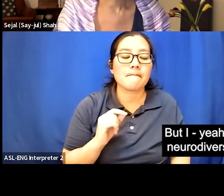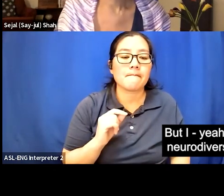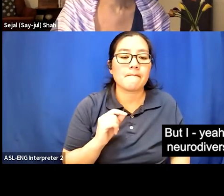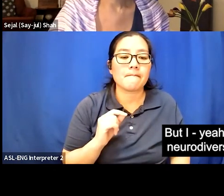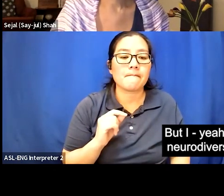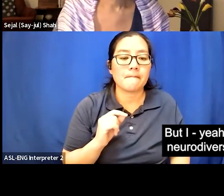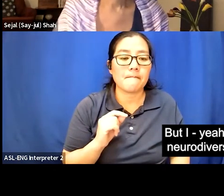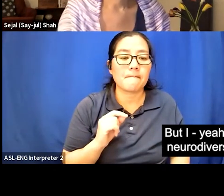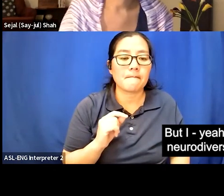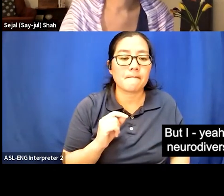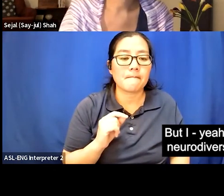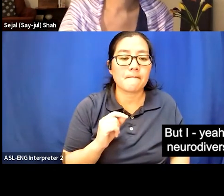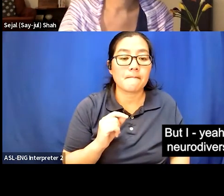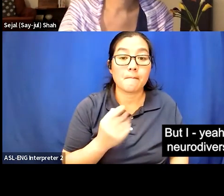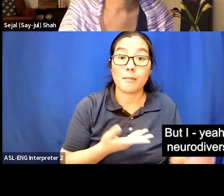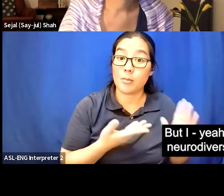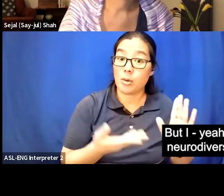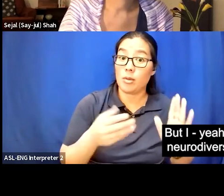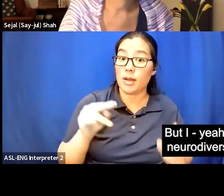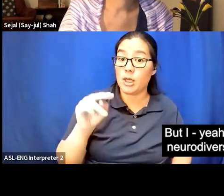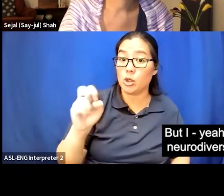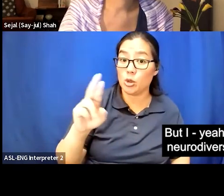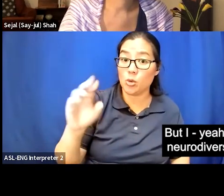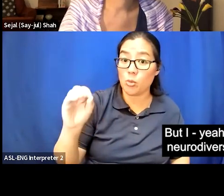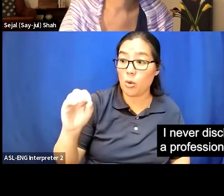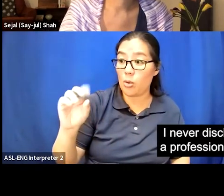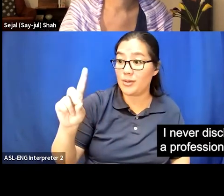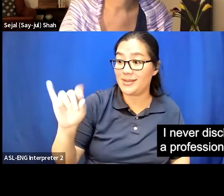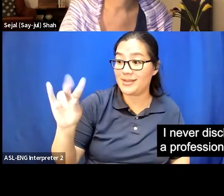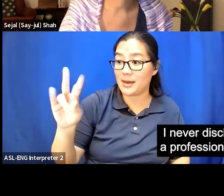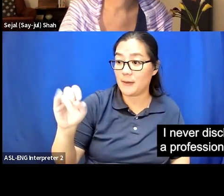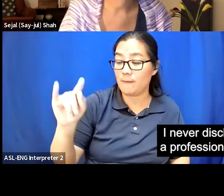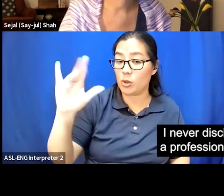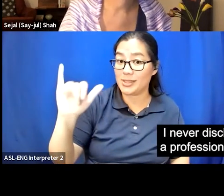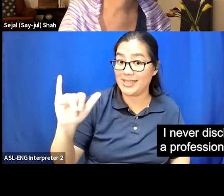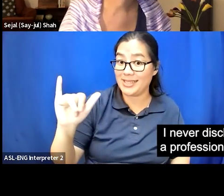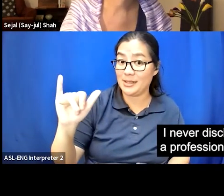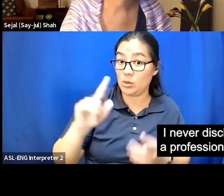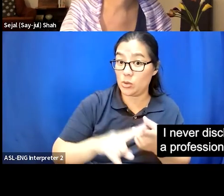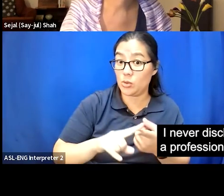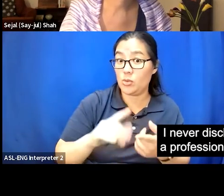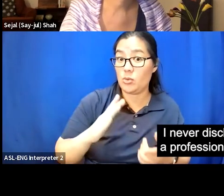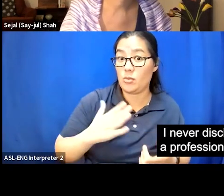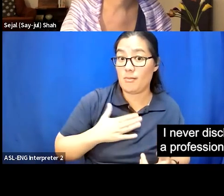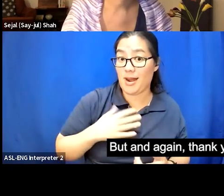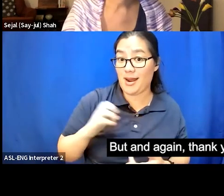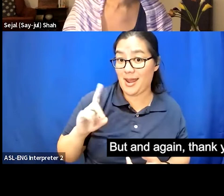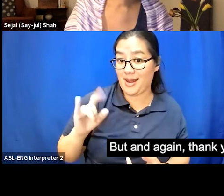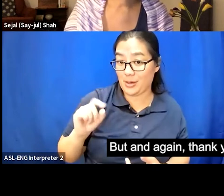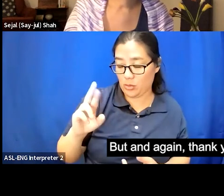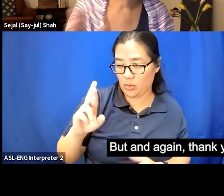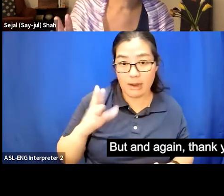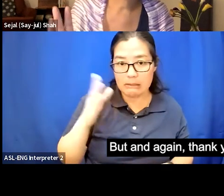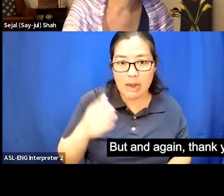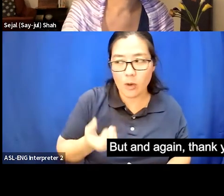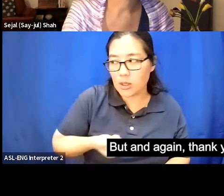I brought up my neurodiversity to my editor. I'd never disclosed anything in a professional context before. But,